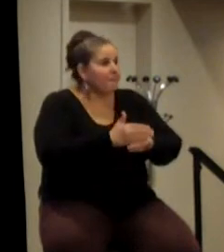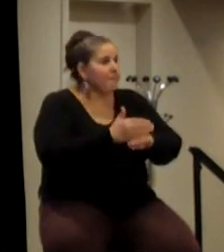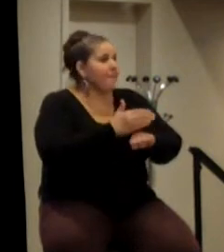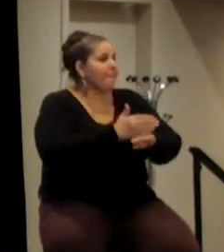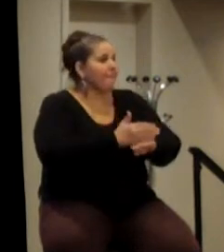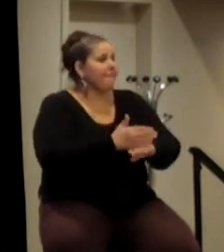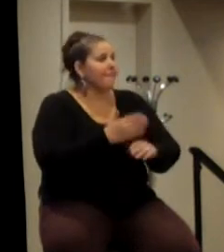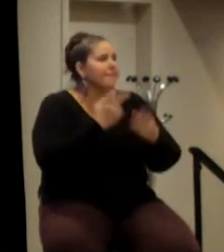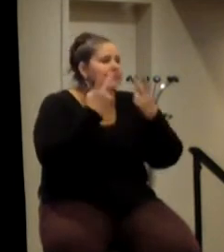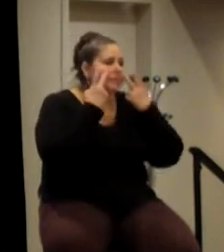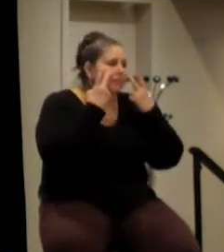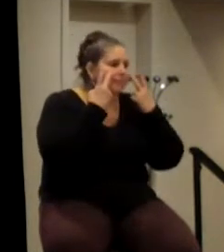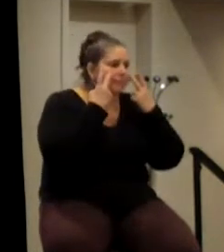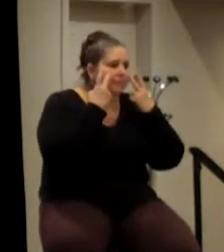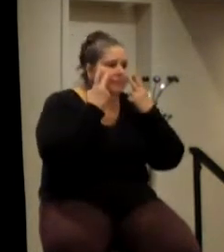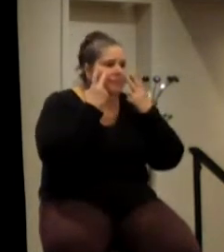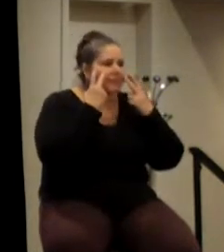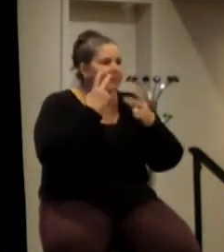community